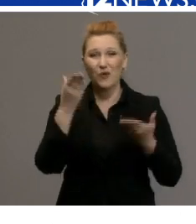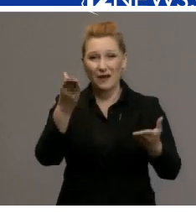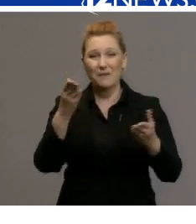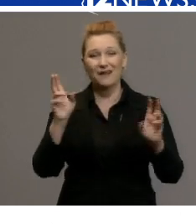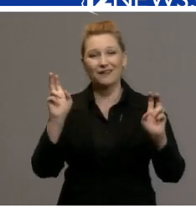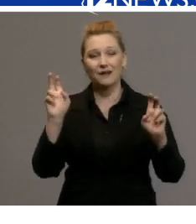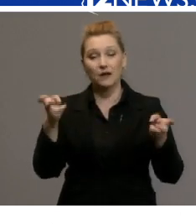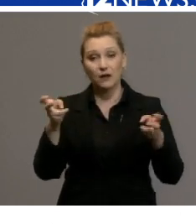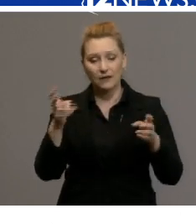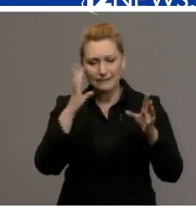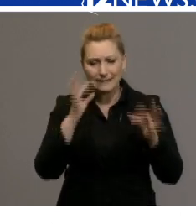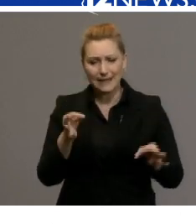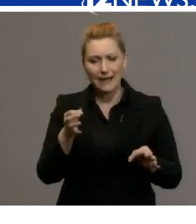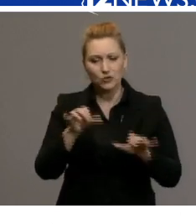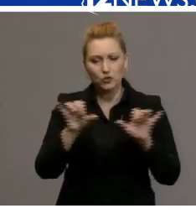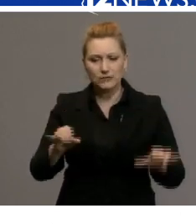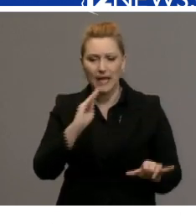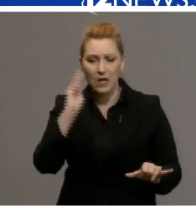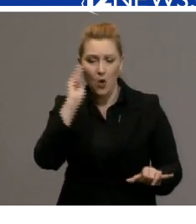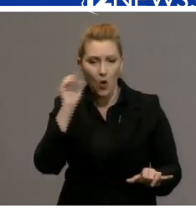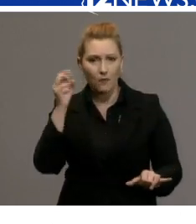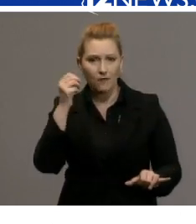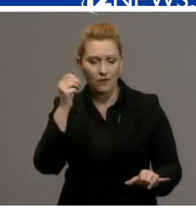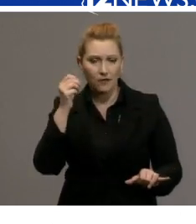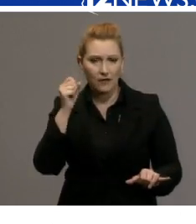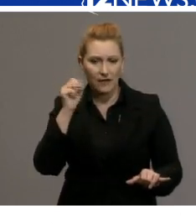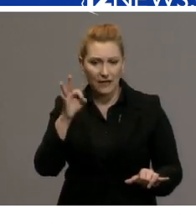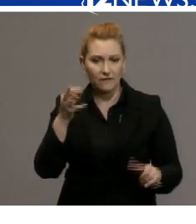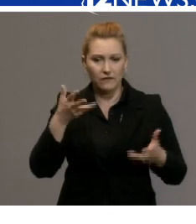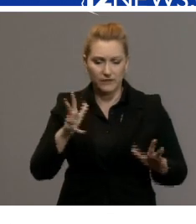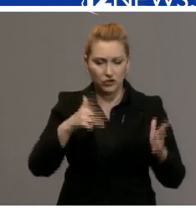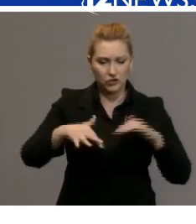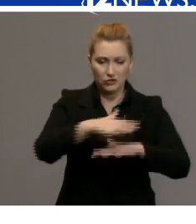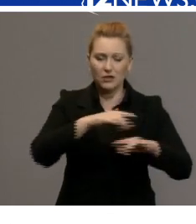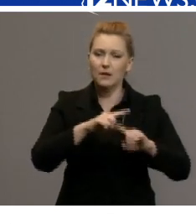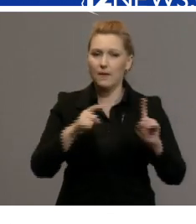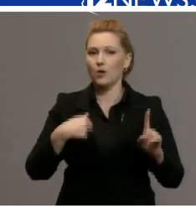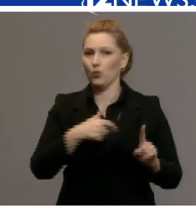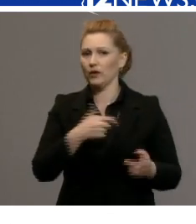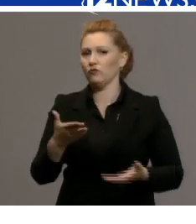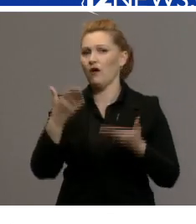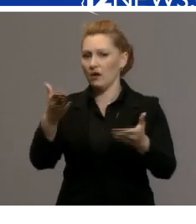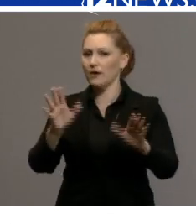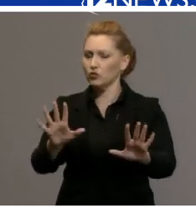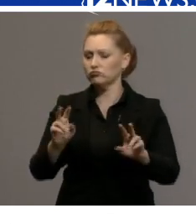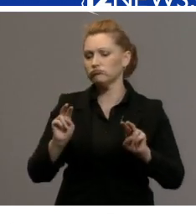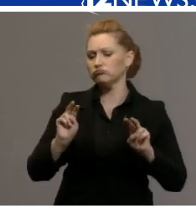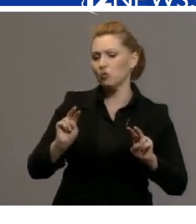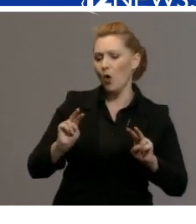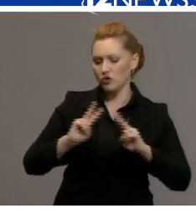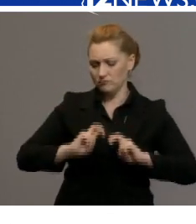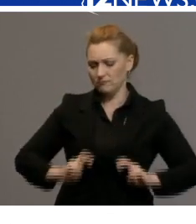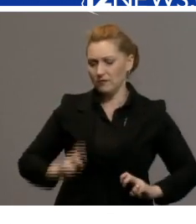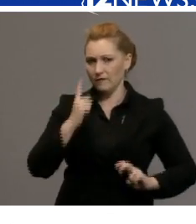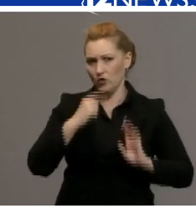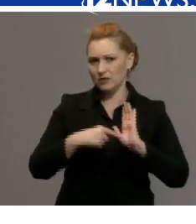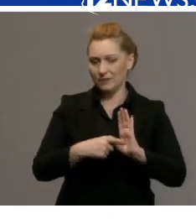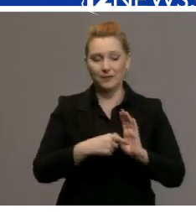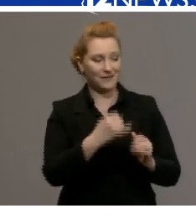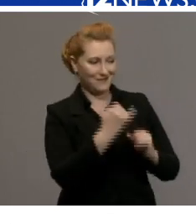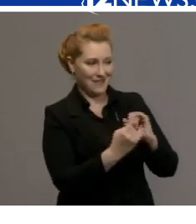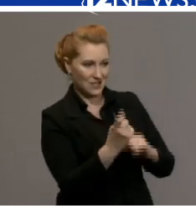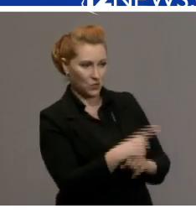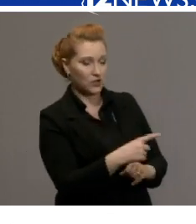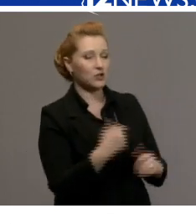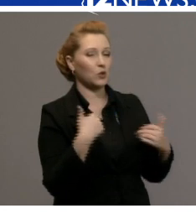we would definitely recommend that you watch for symptoms that are consistent with COVID. Thank you. And just a last question. With the youth sports, I